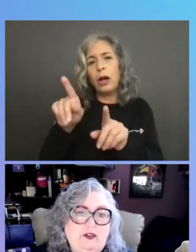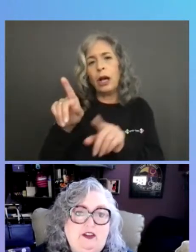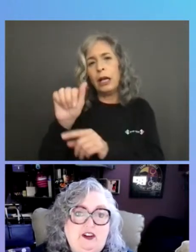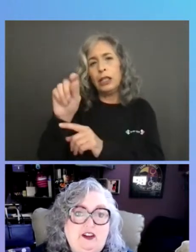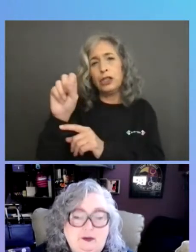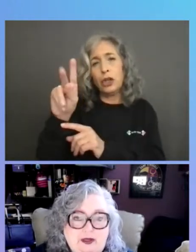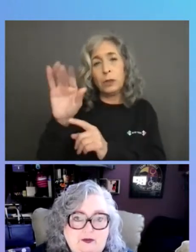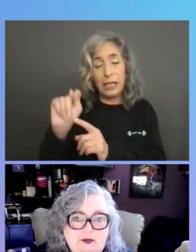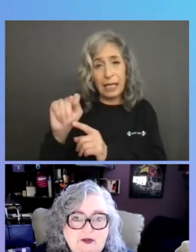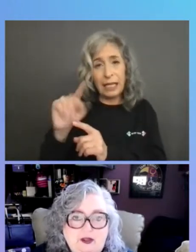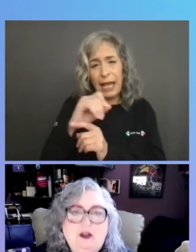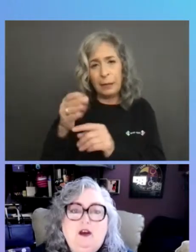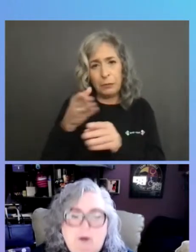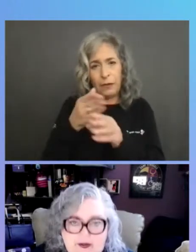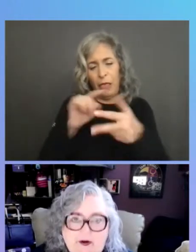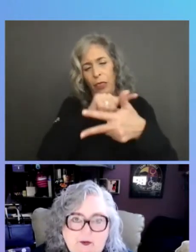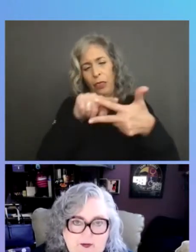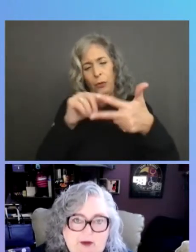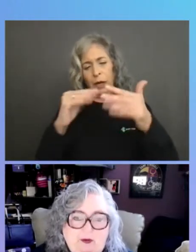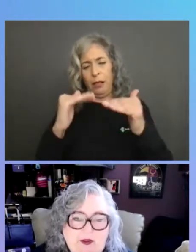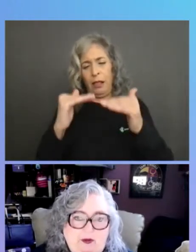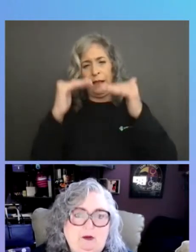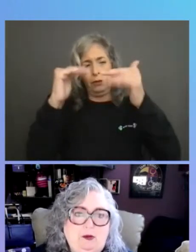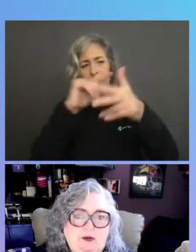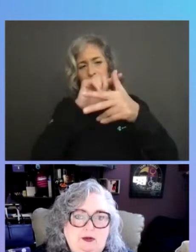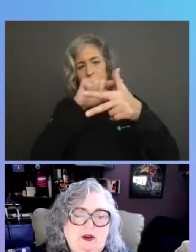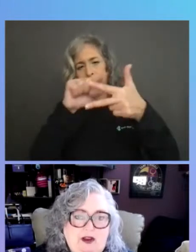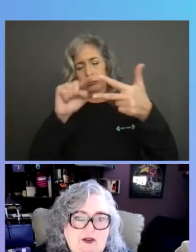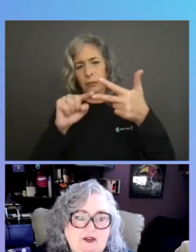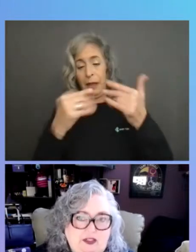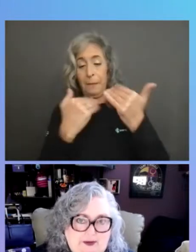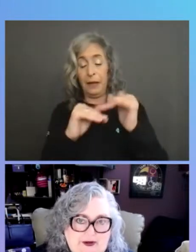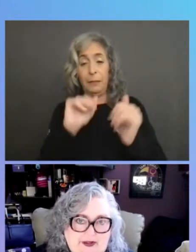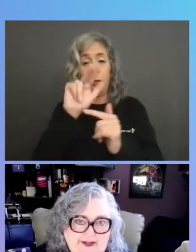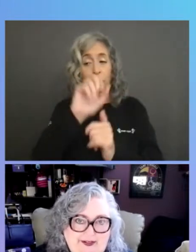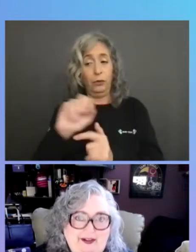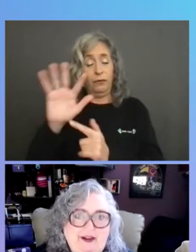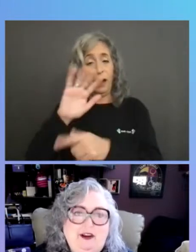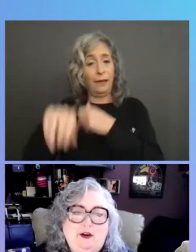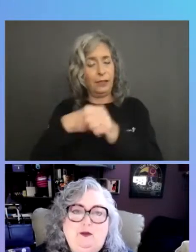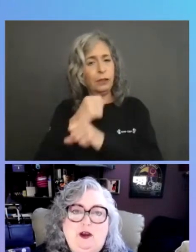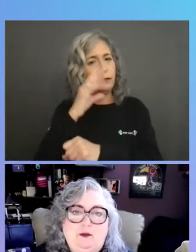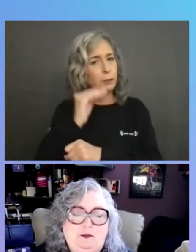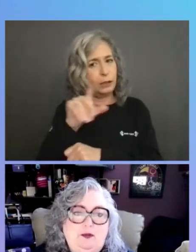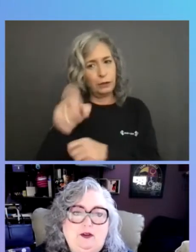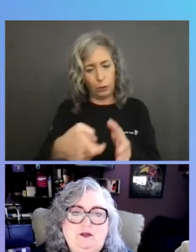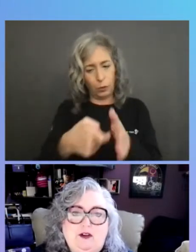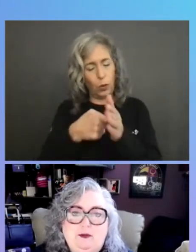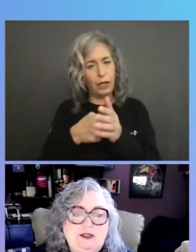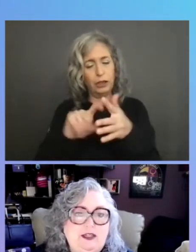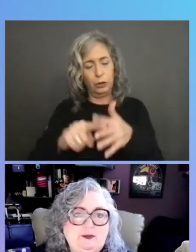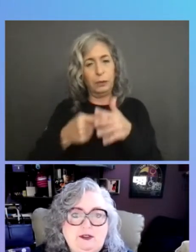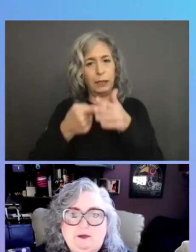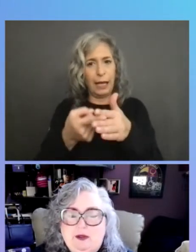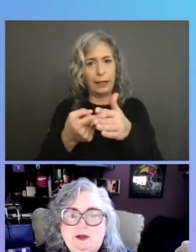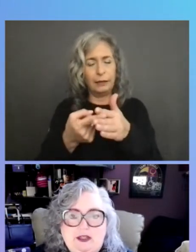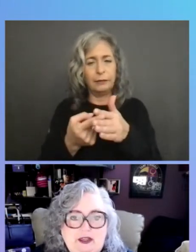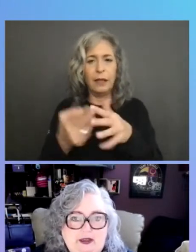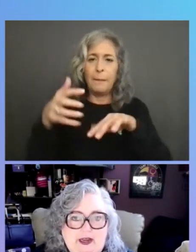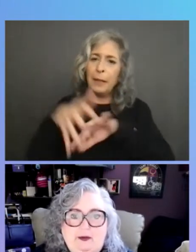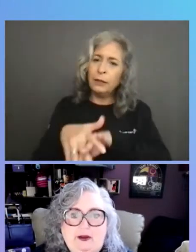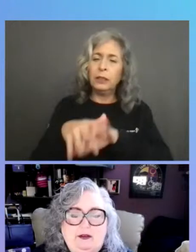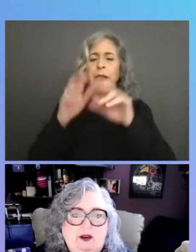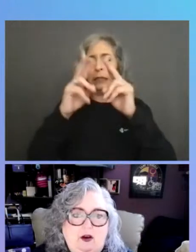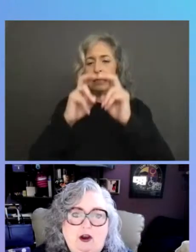that certification has 3 levels, but it starts with people with a minimum of 3 to 5 years of experience who've done built environment assessments,